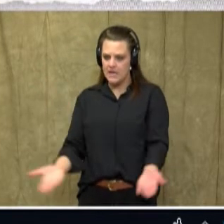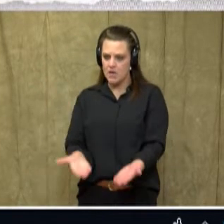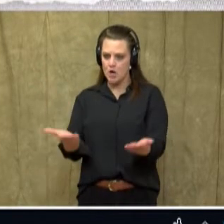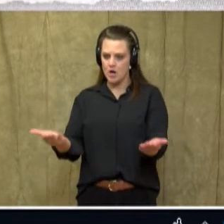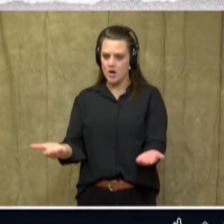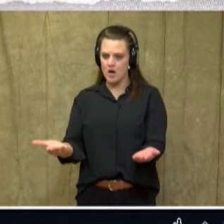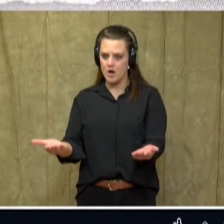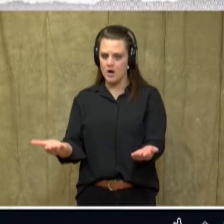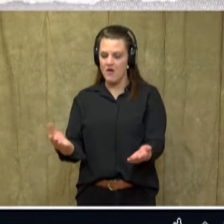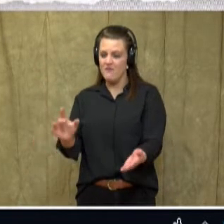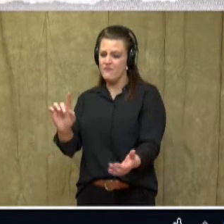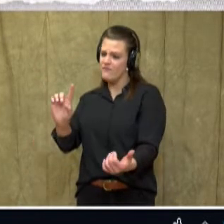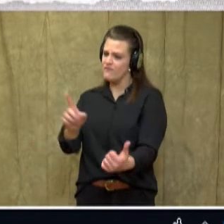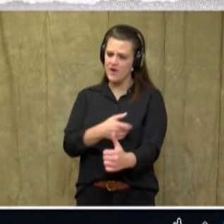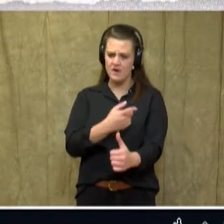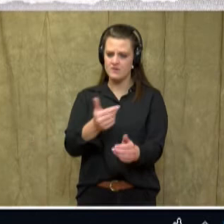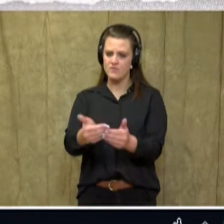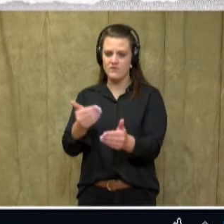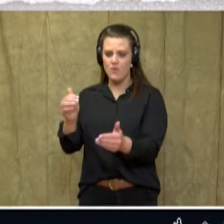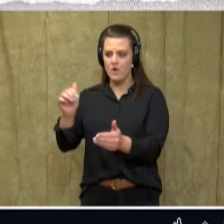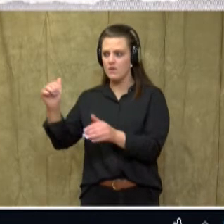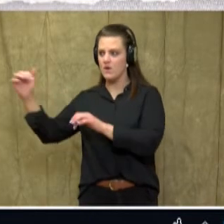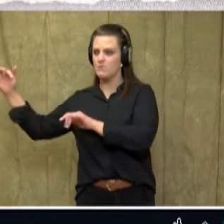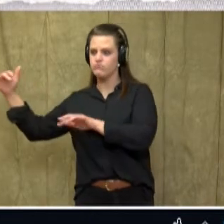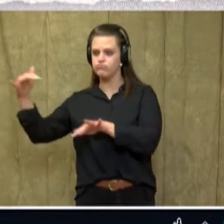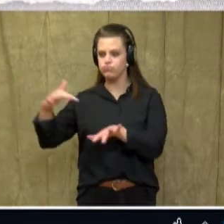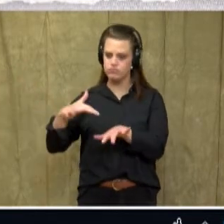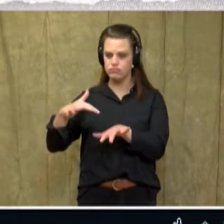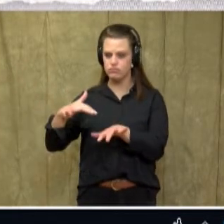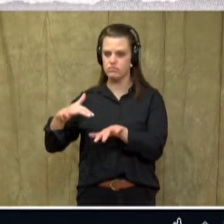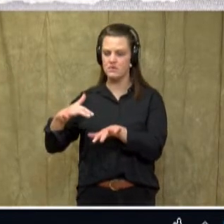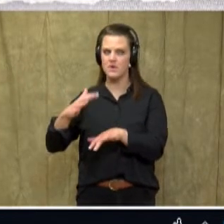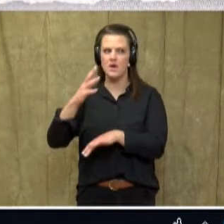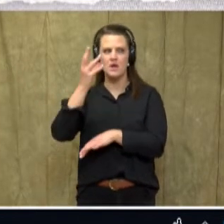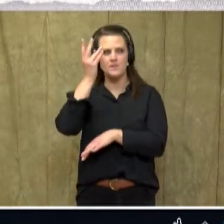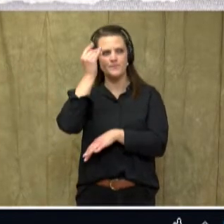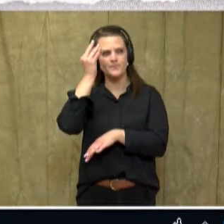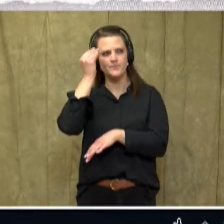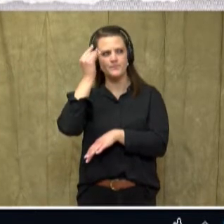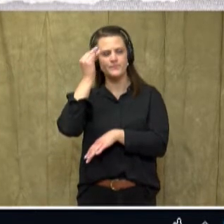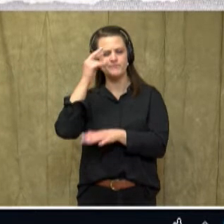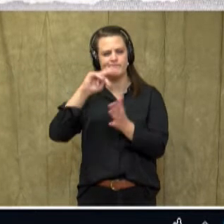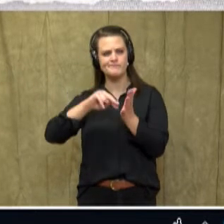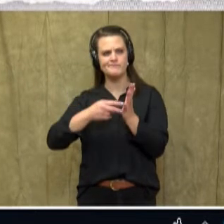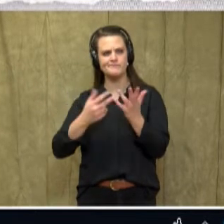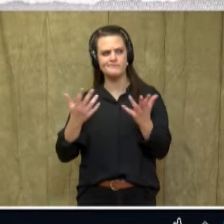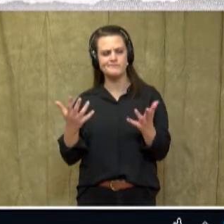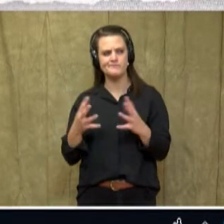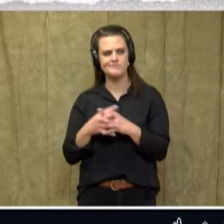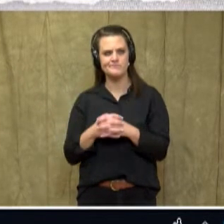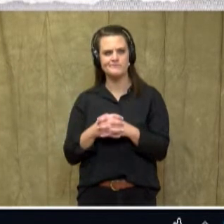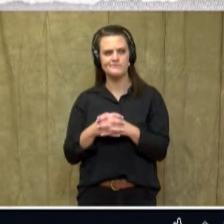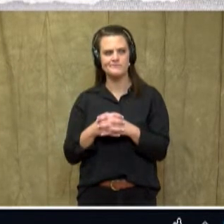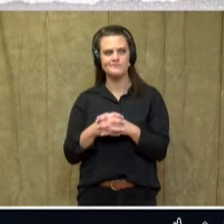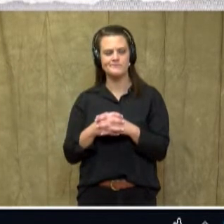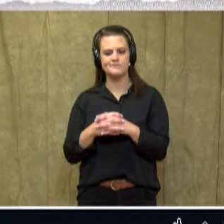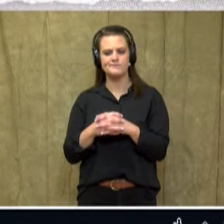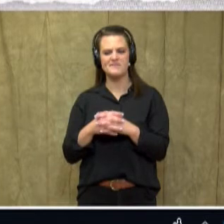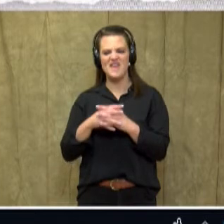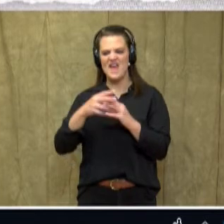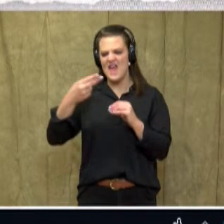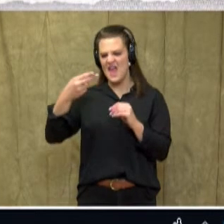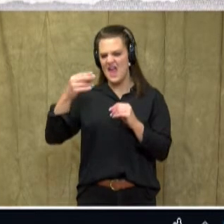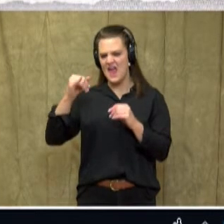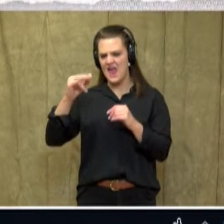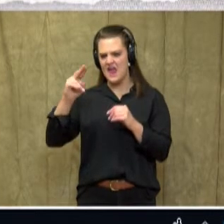before anybody else came here. Oh, so I wonder what that could mean. I wonder if there's any hints